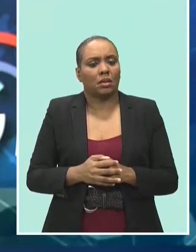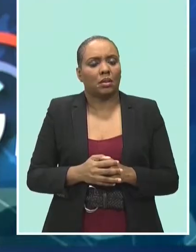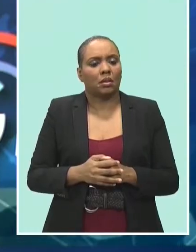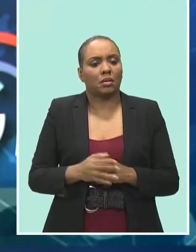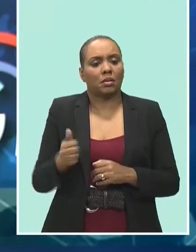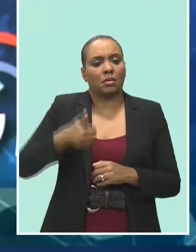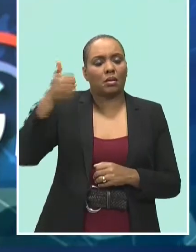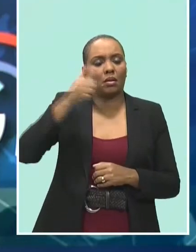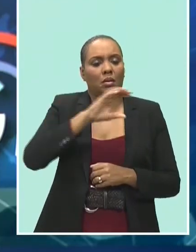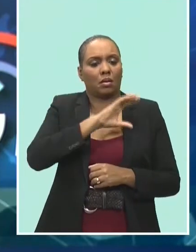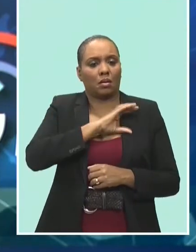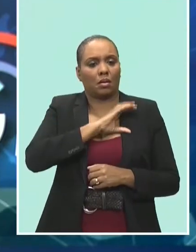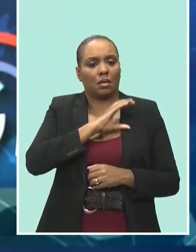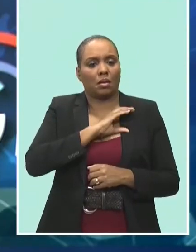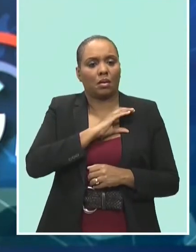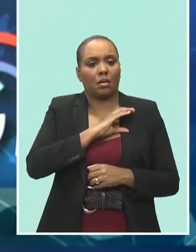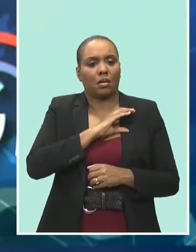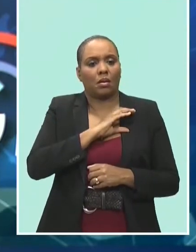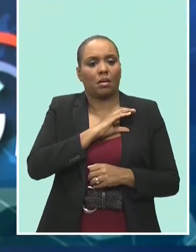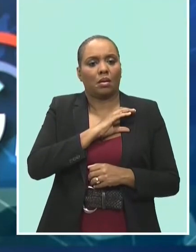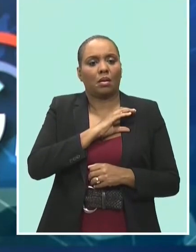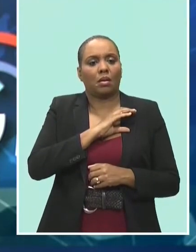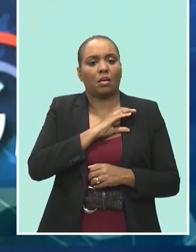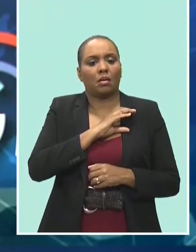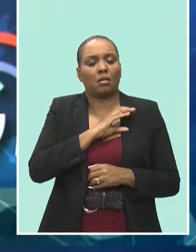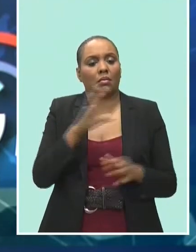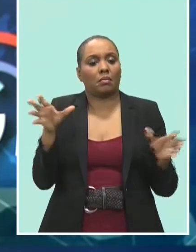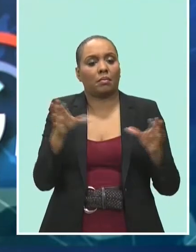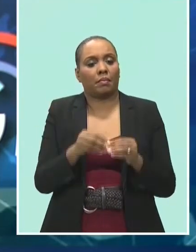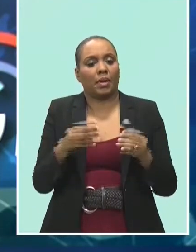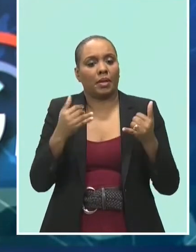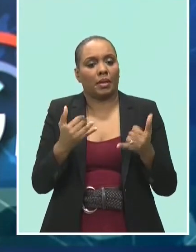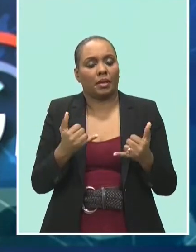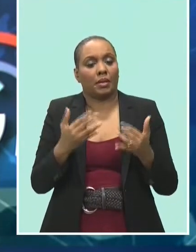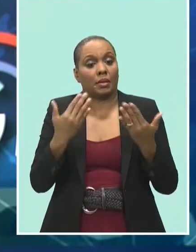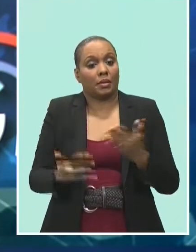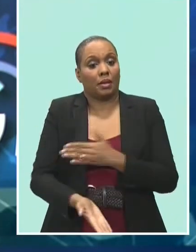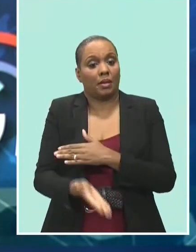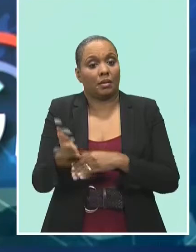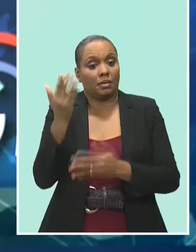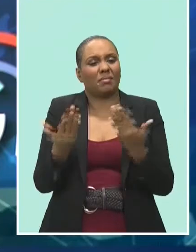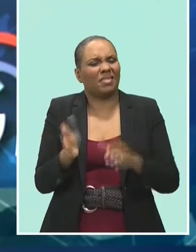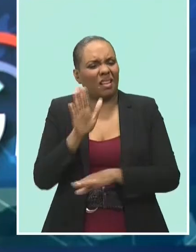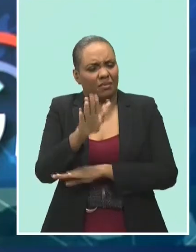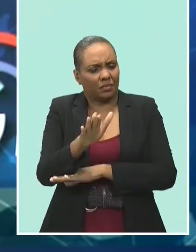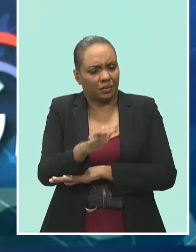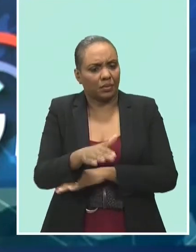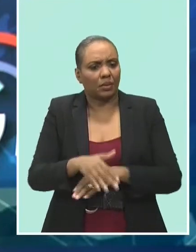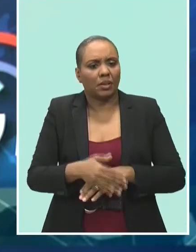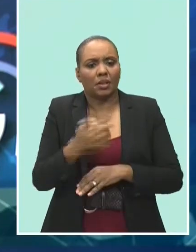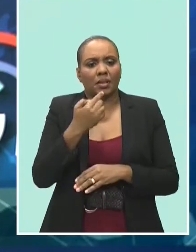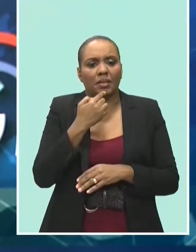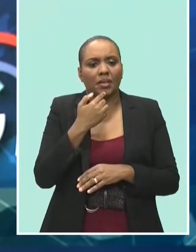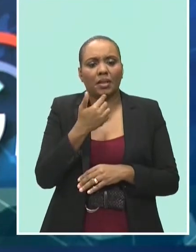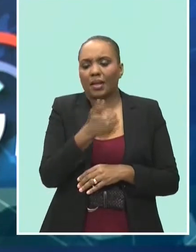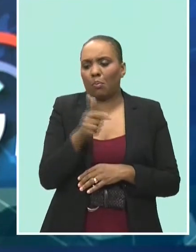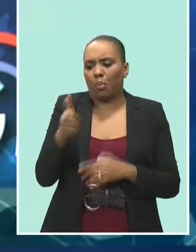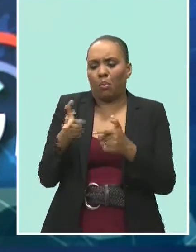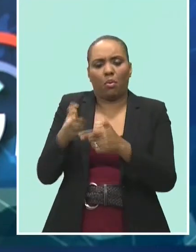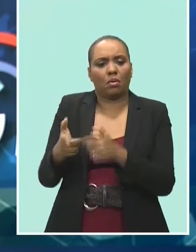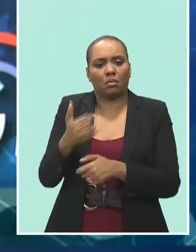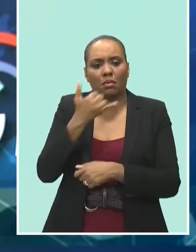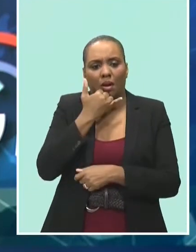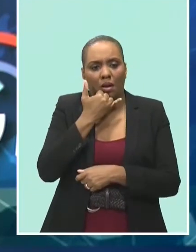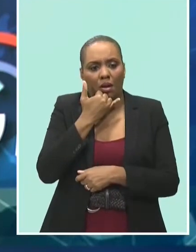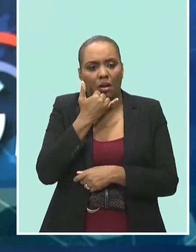the comment during a hastily called press conference at government headquarters this afternoon. Noting that any execution is wrong, Mr.